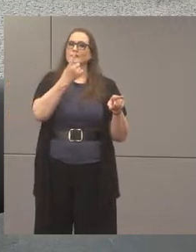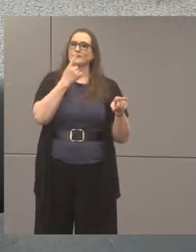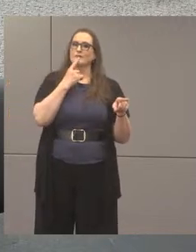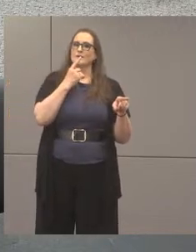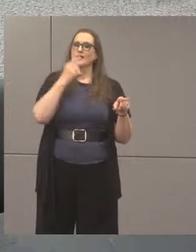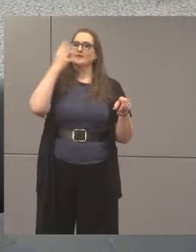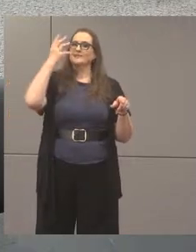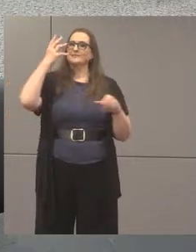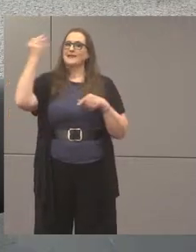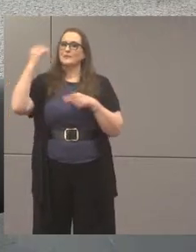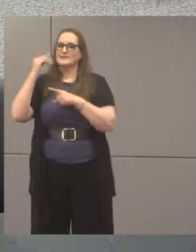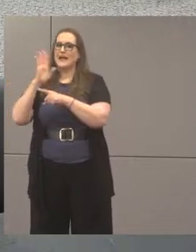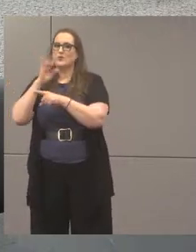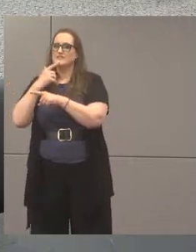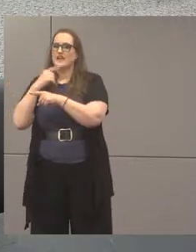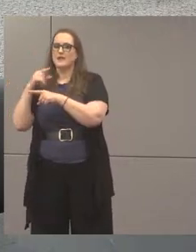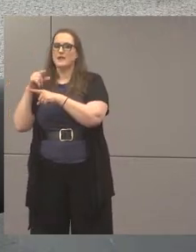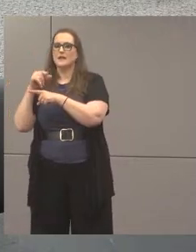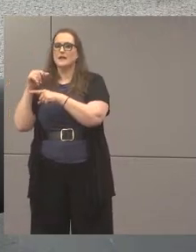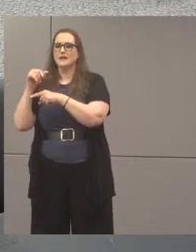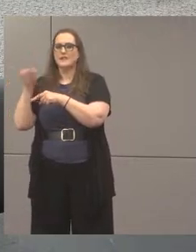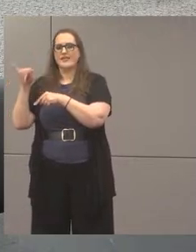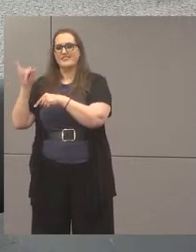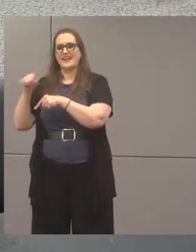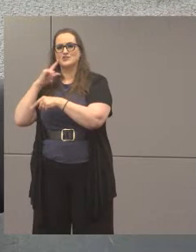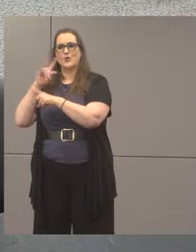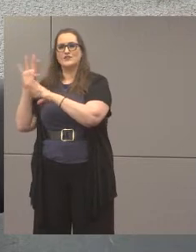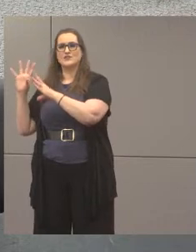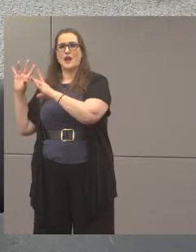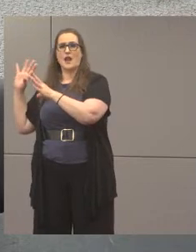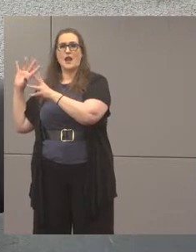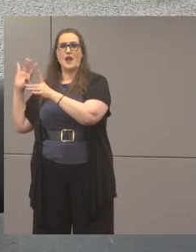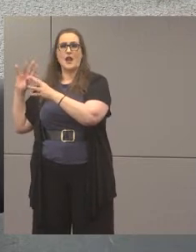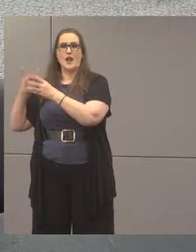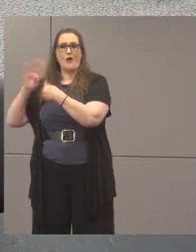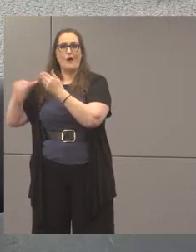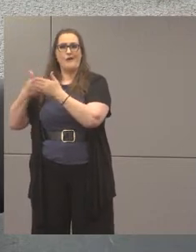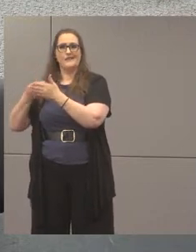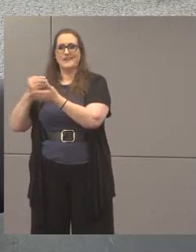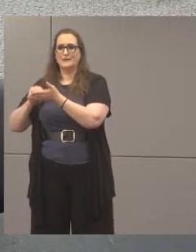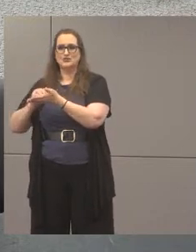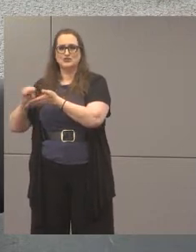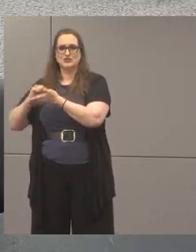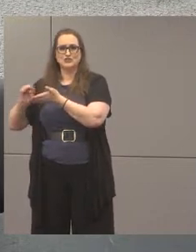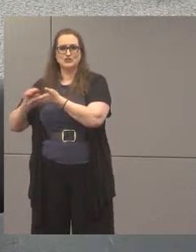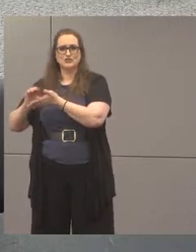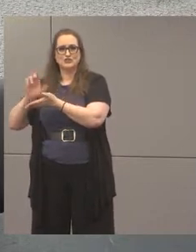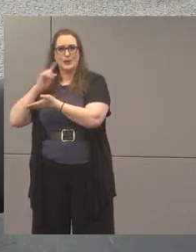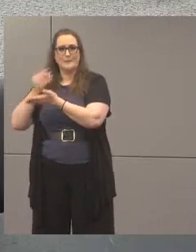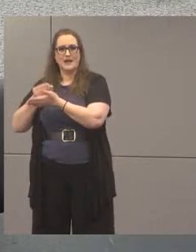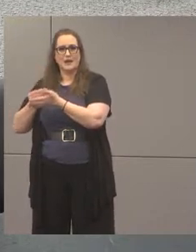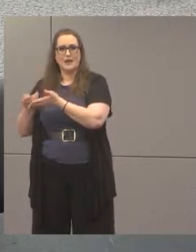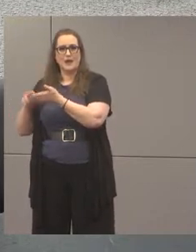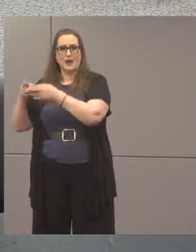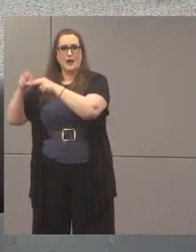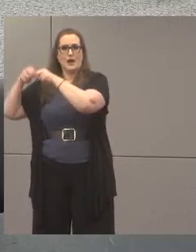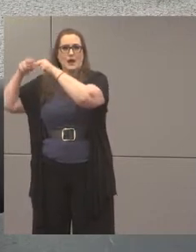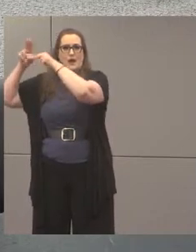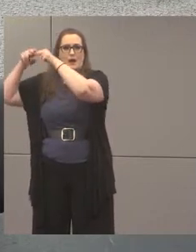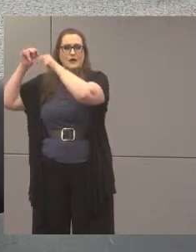the outside, I'm going to say, is the one that's accumulated all of this. So as we discussed as